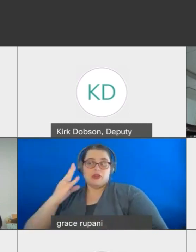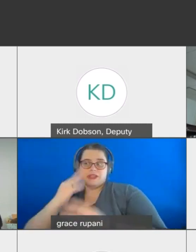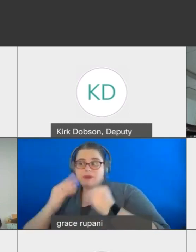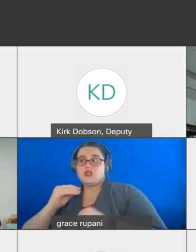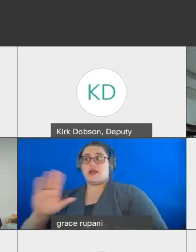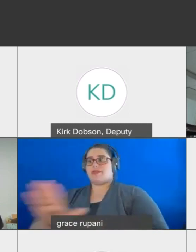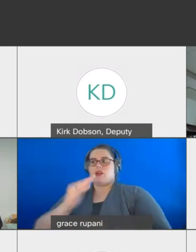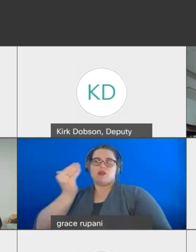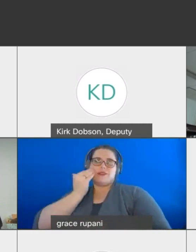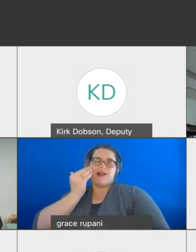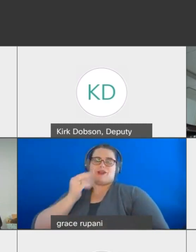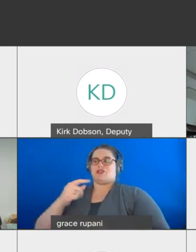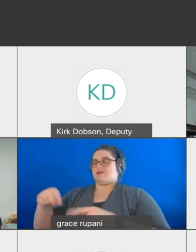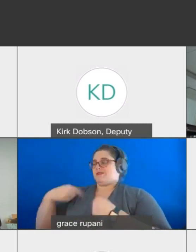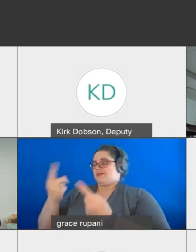this call.